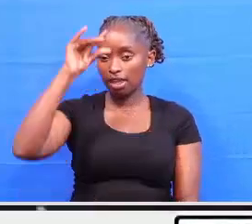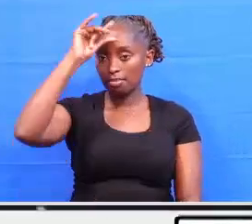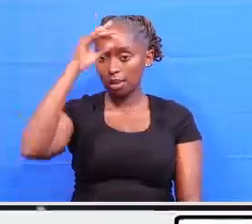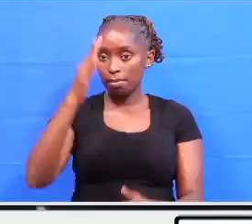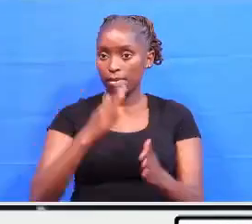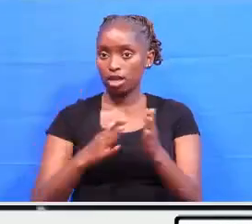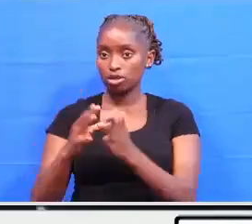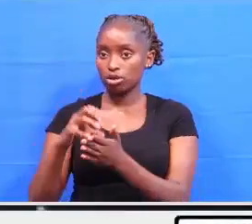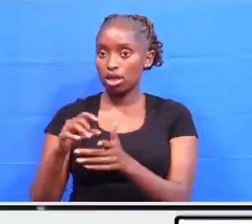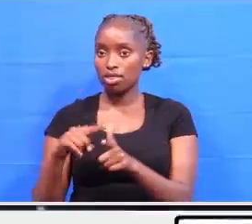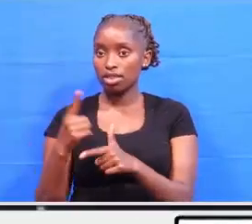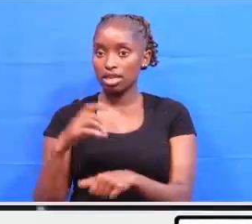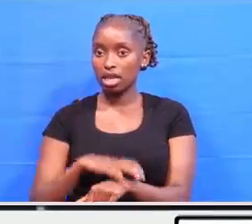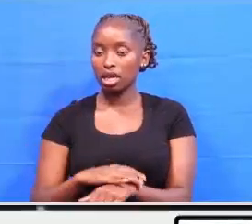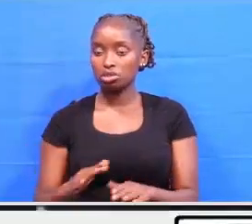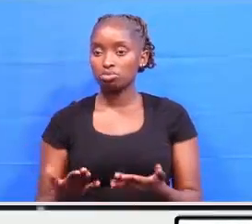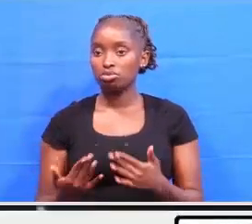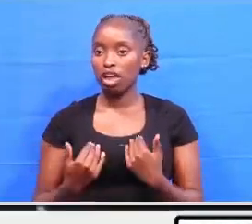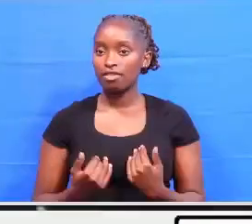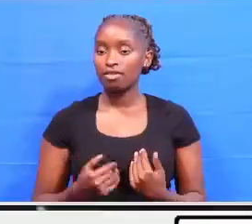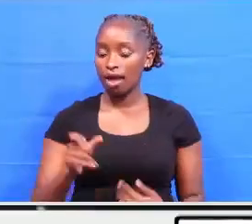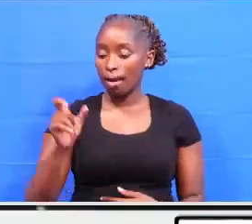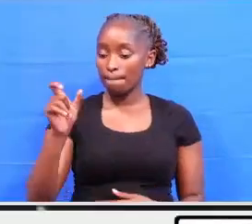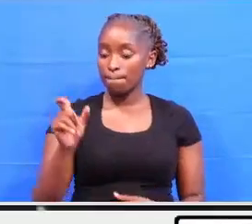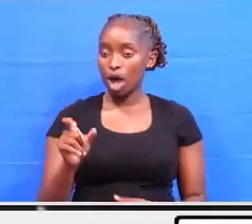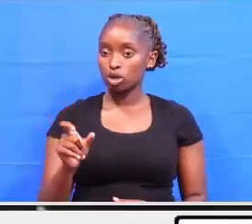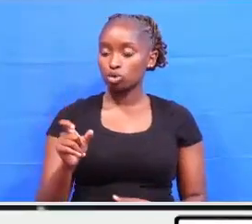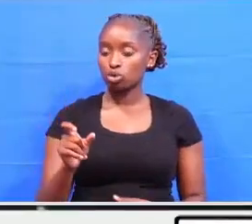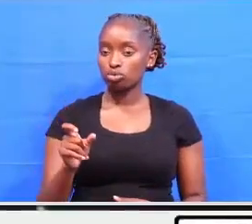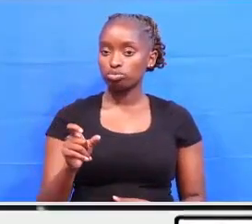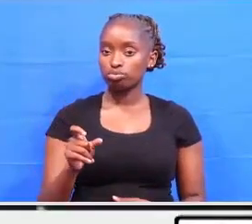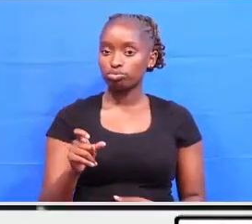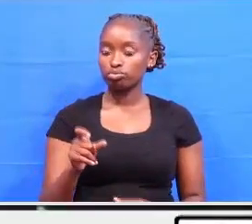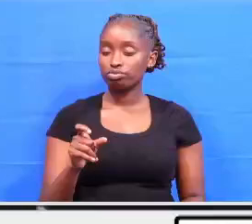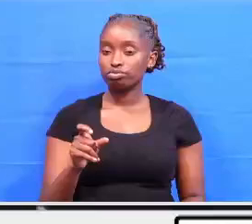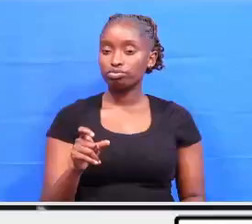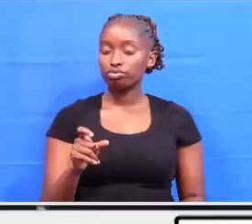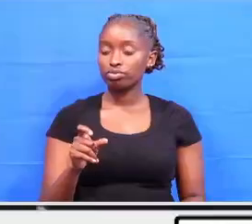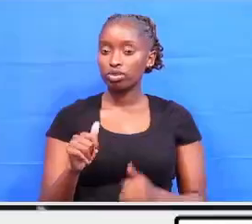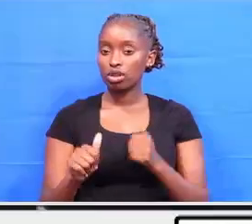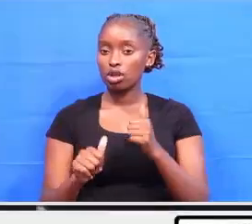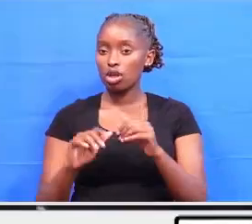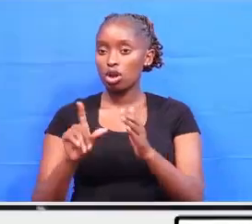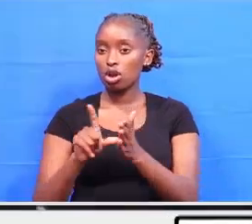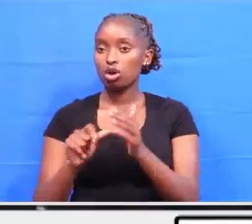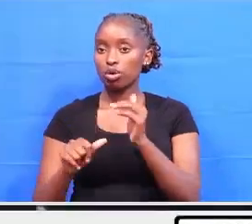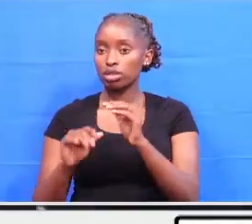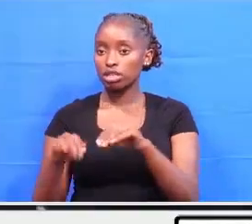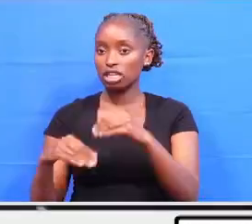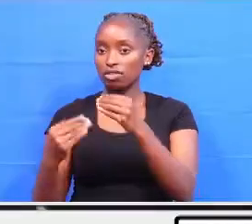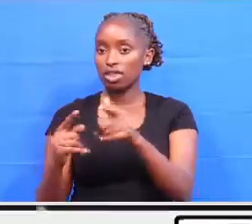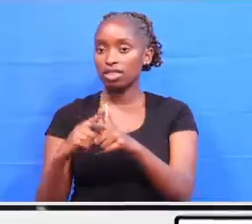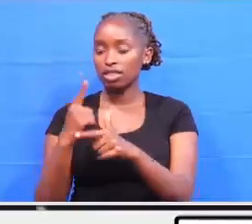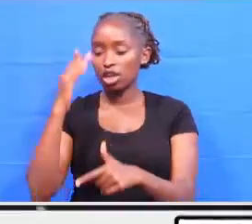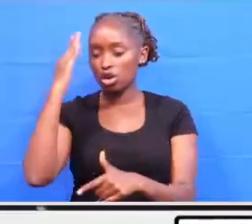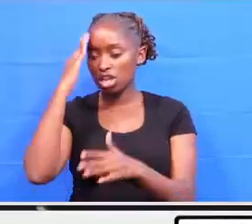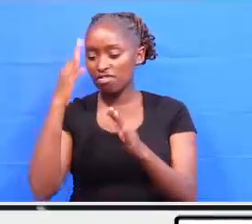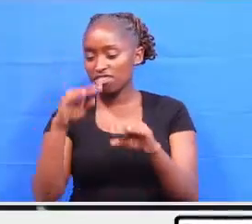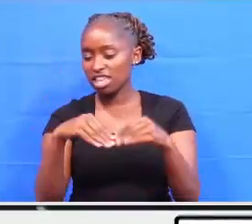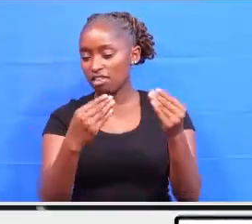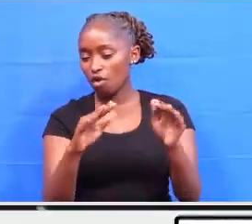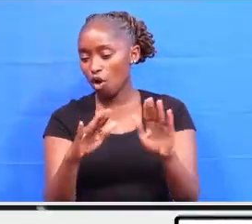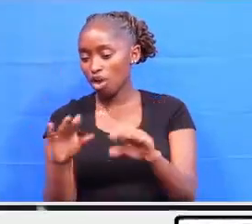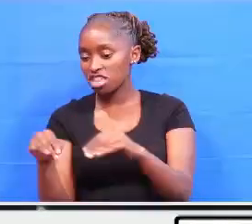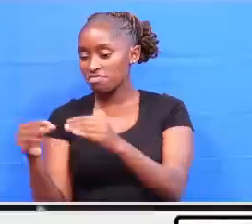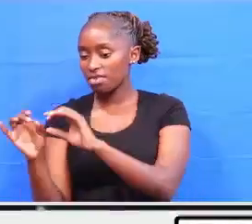will find that, you know, there's a person's credit score that is given to you, and then you can gauge whether to give them or not. As a credit